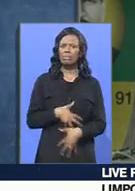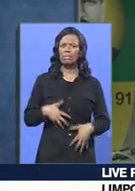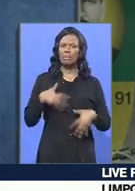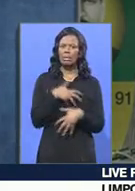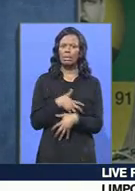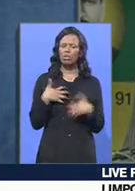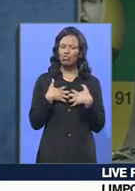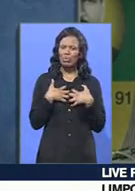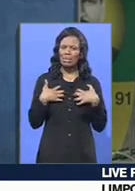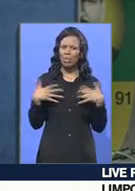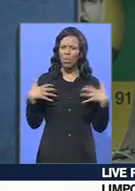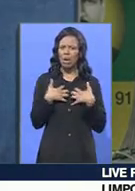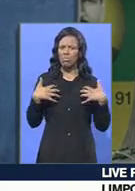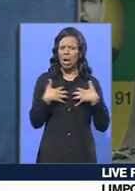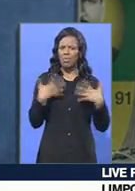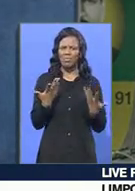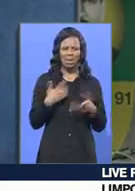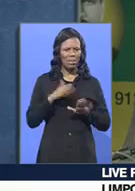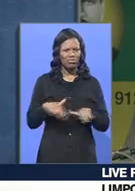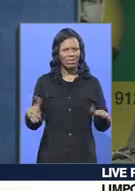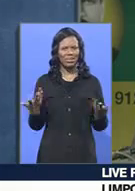for his children and his family.